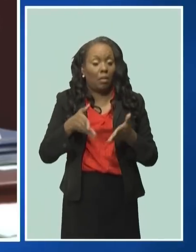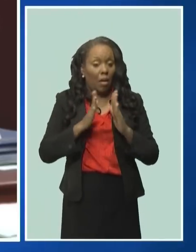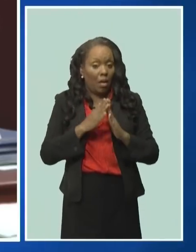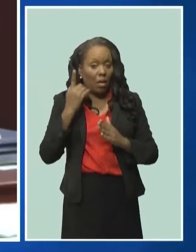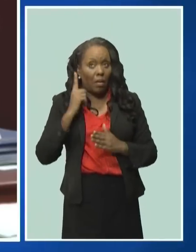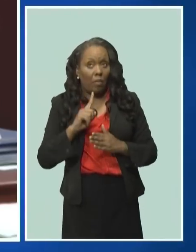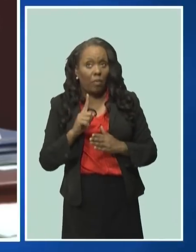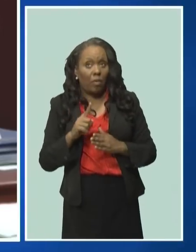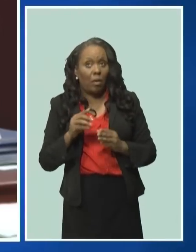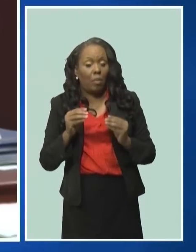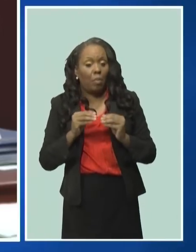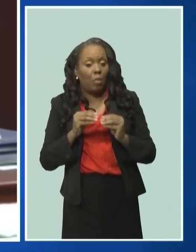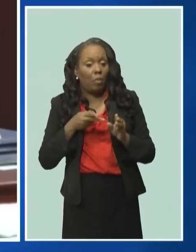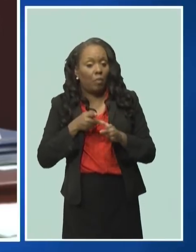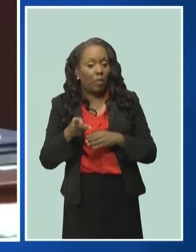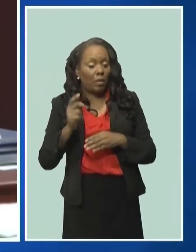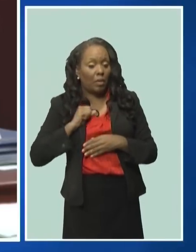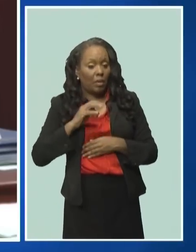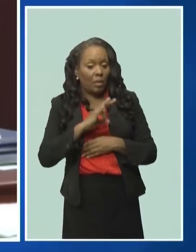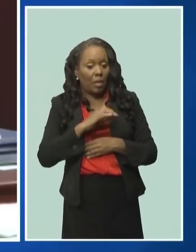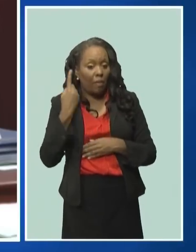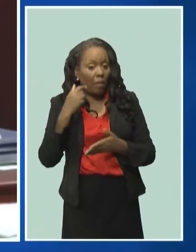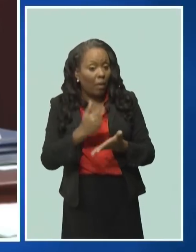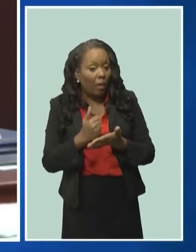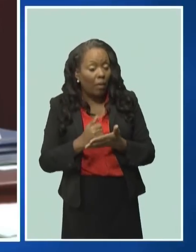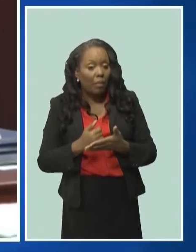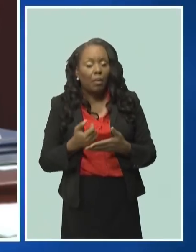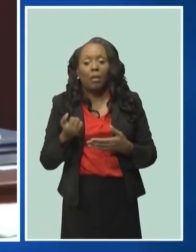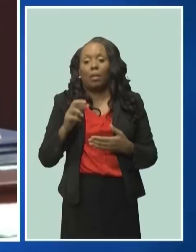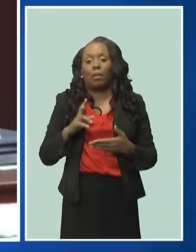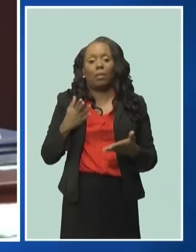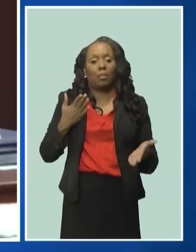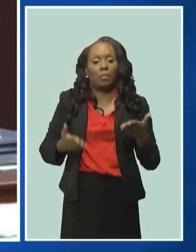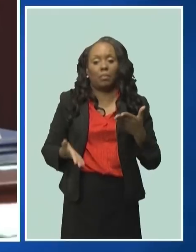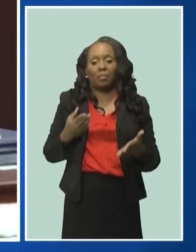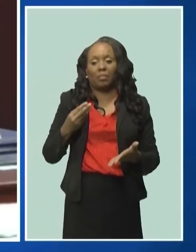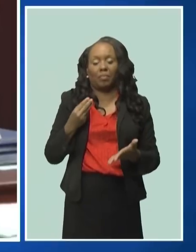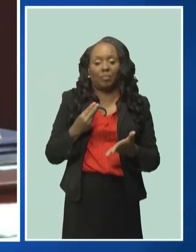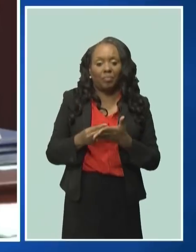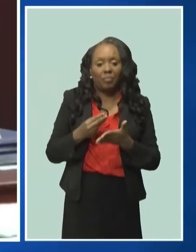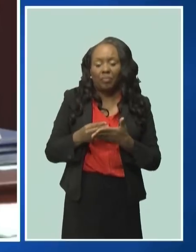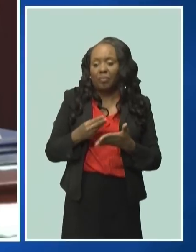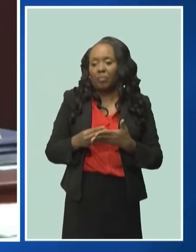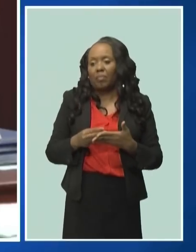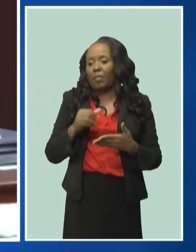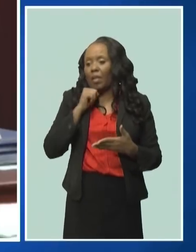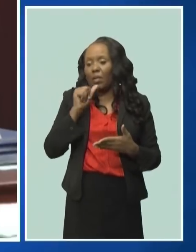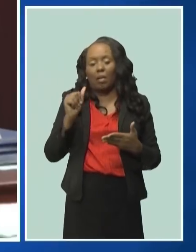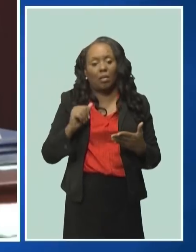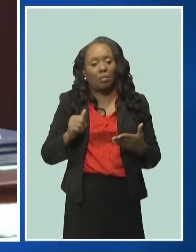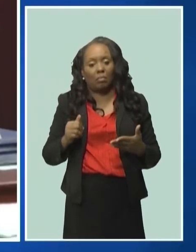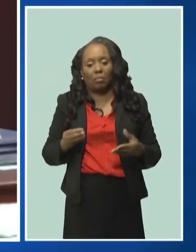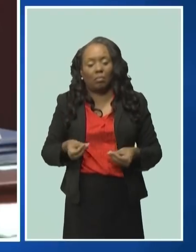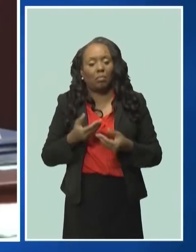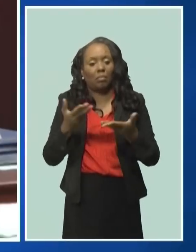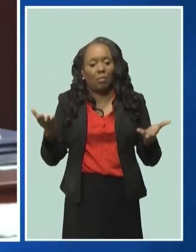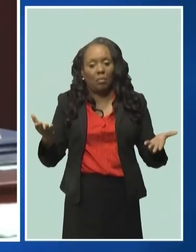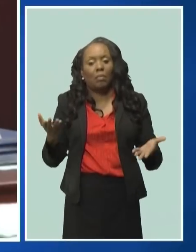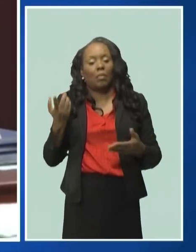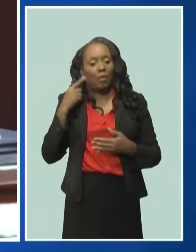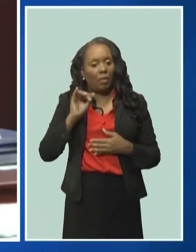to assist, or if it is that finance has not been so generous to allow for the establishment of the